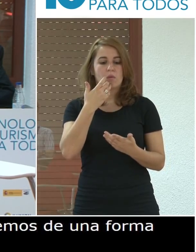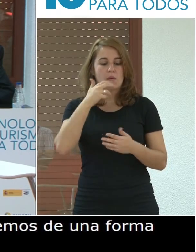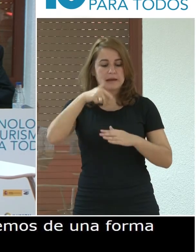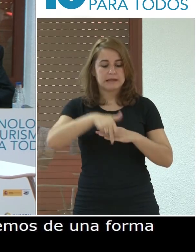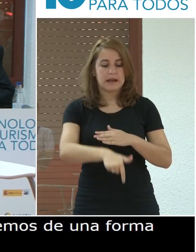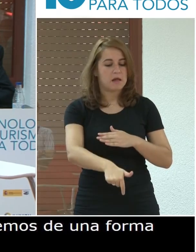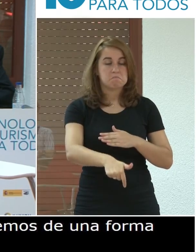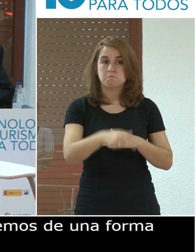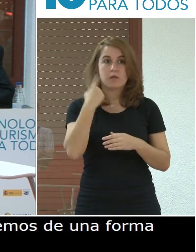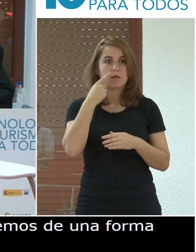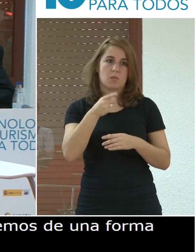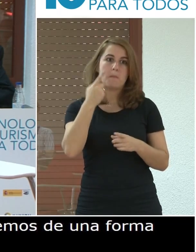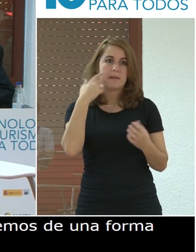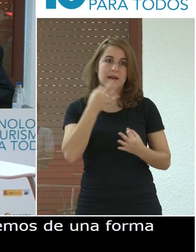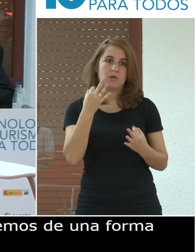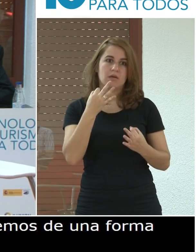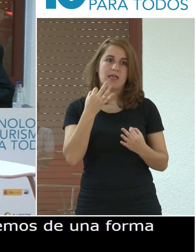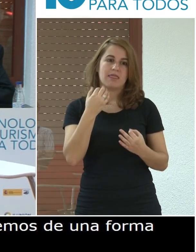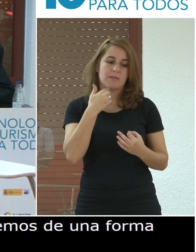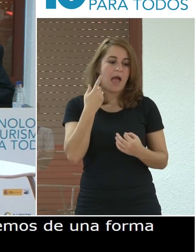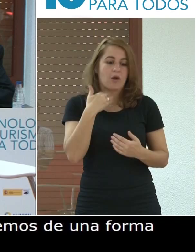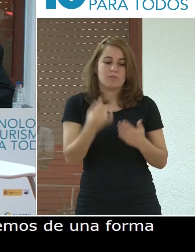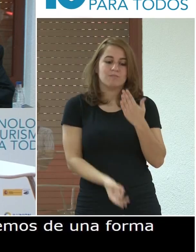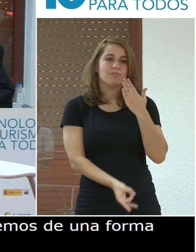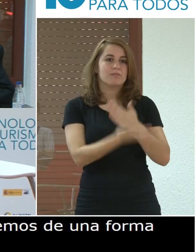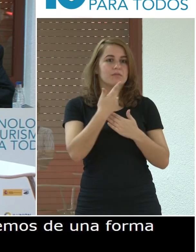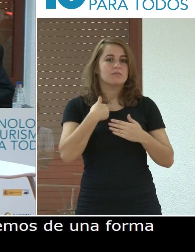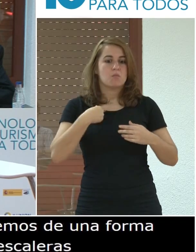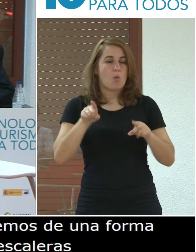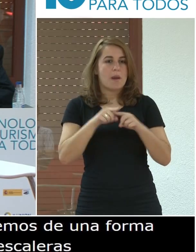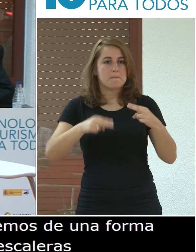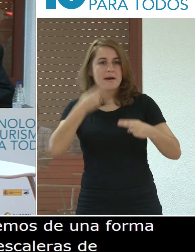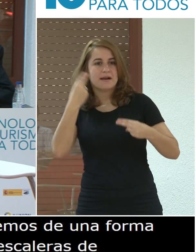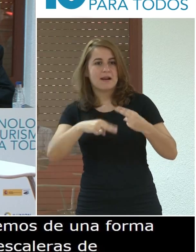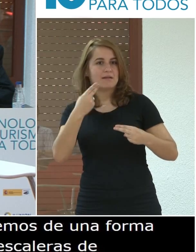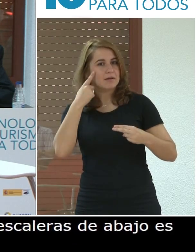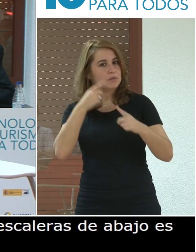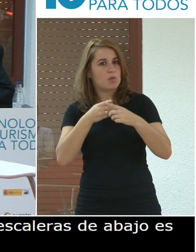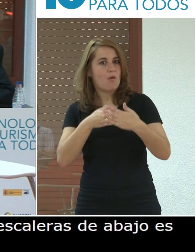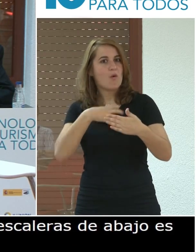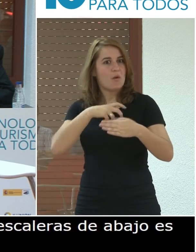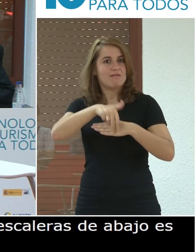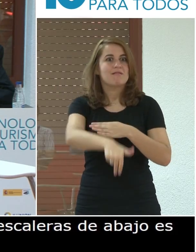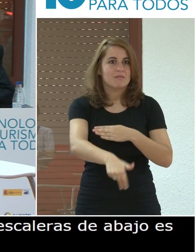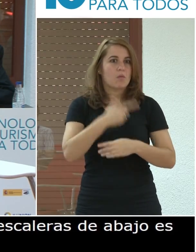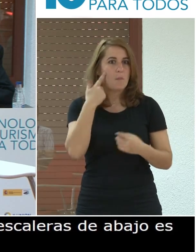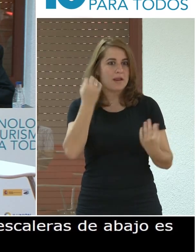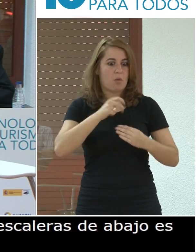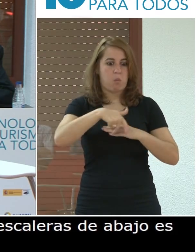It doesn't detect staircases. This is very dangerous. There has to be a barrier there, which doesn't allow the